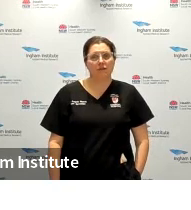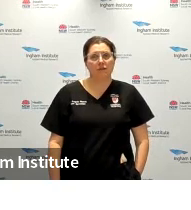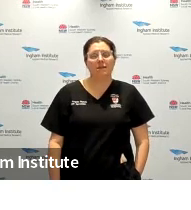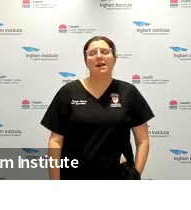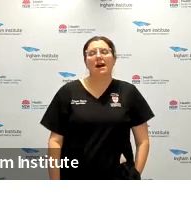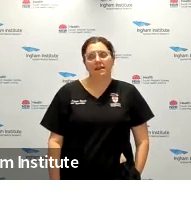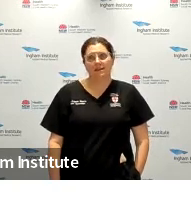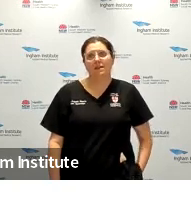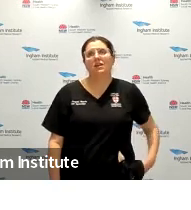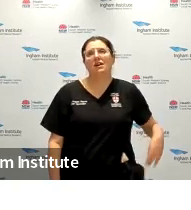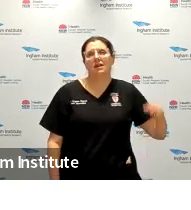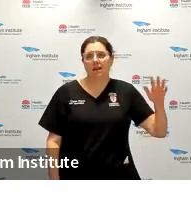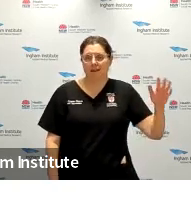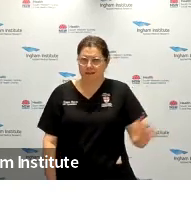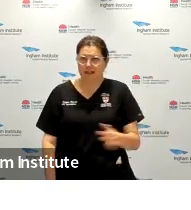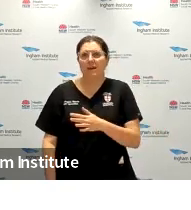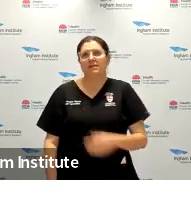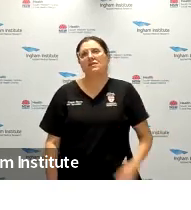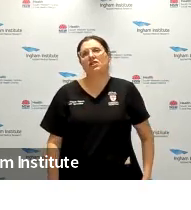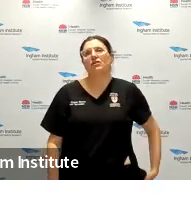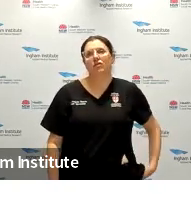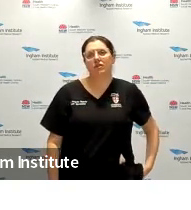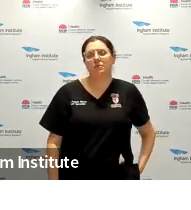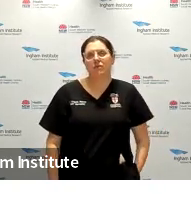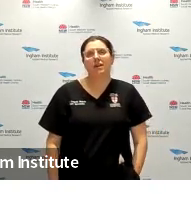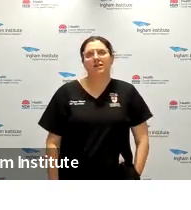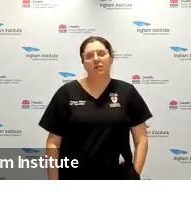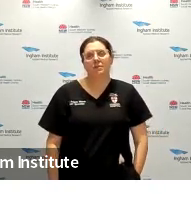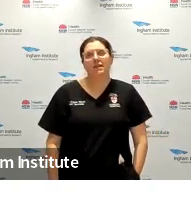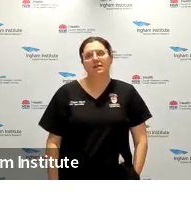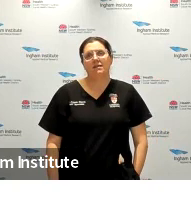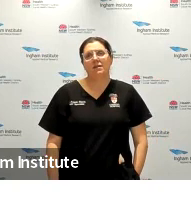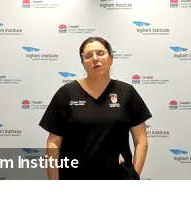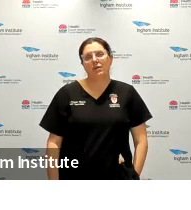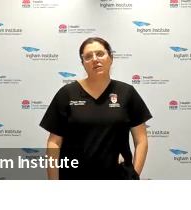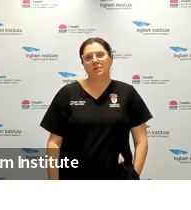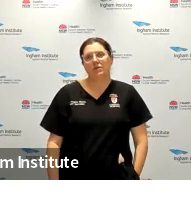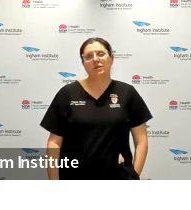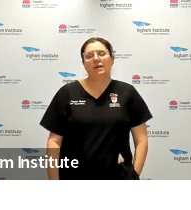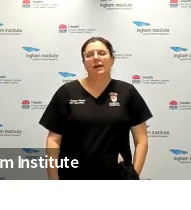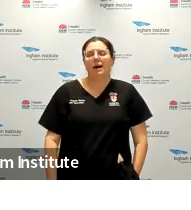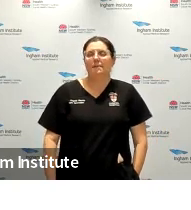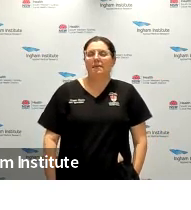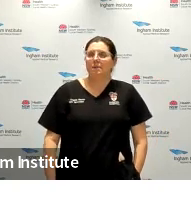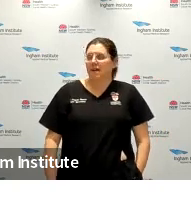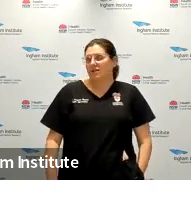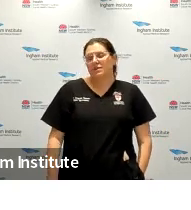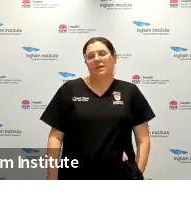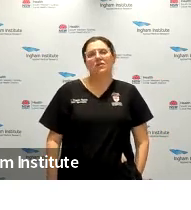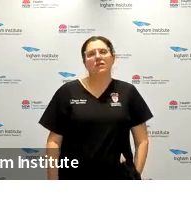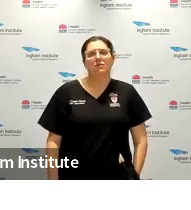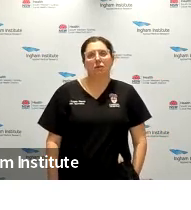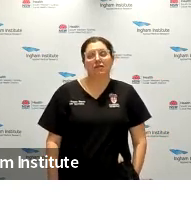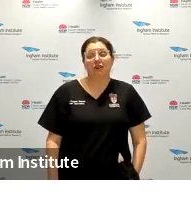for their records. And at the same time, again, it gets emailed to the geo-locked hospital, so it's being sent to the appropriate hospital. That